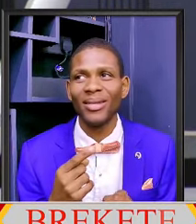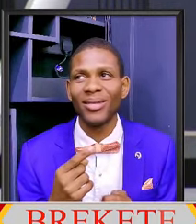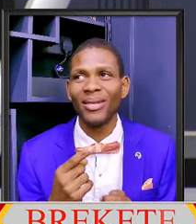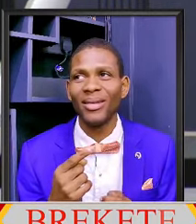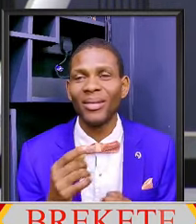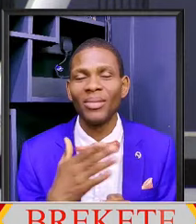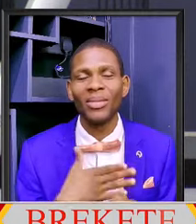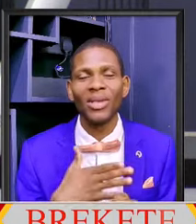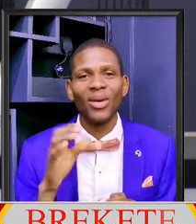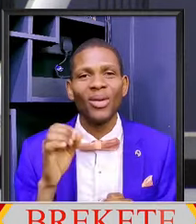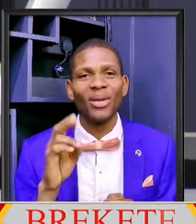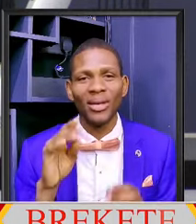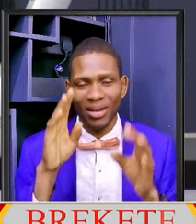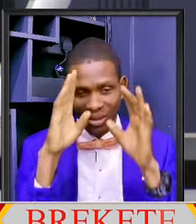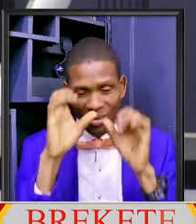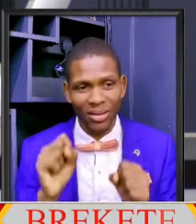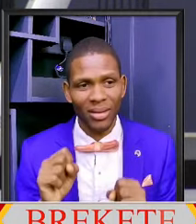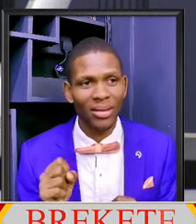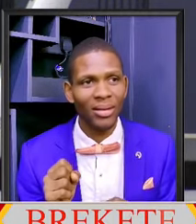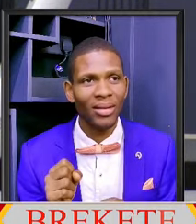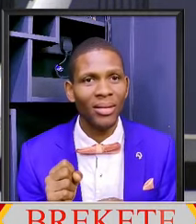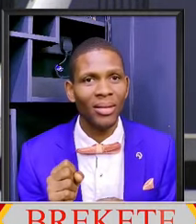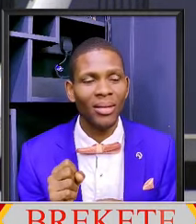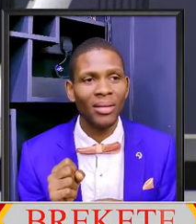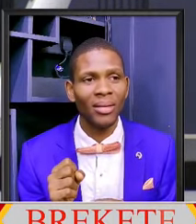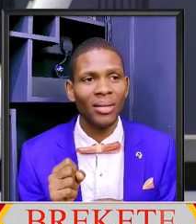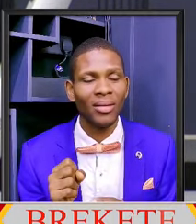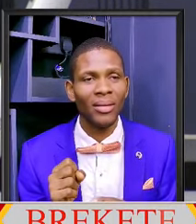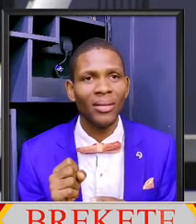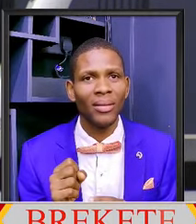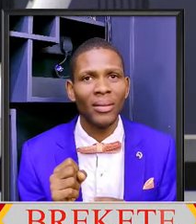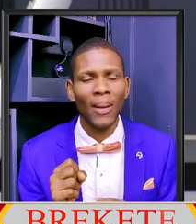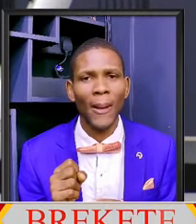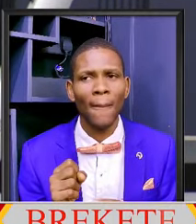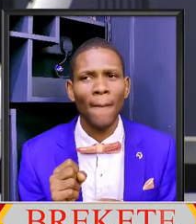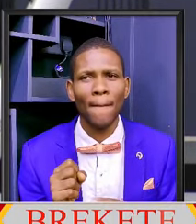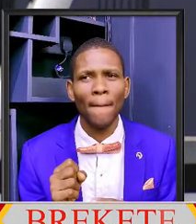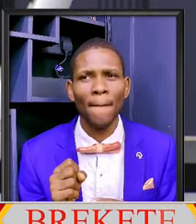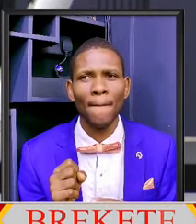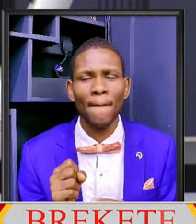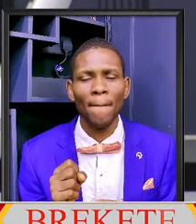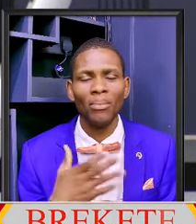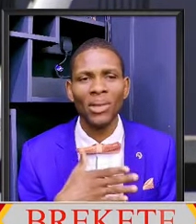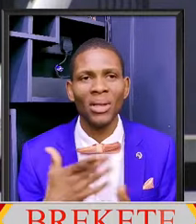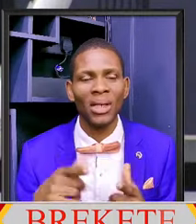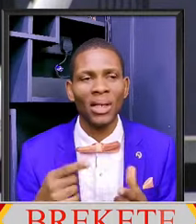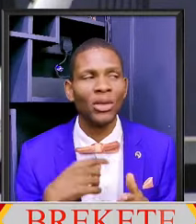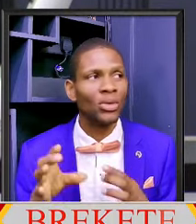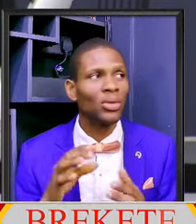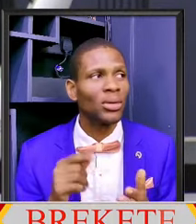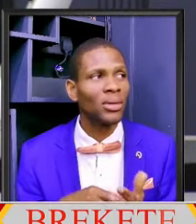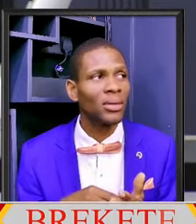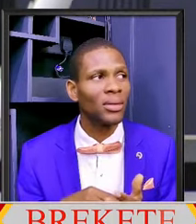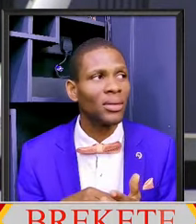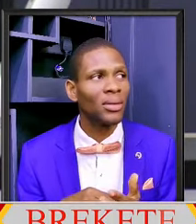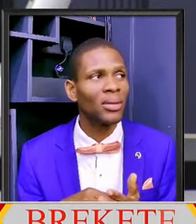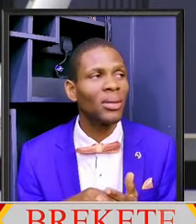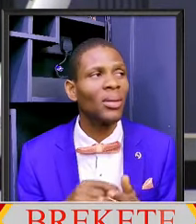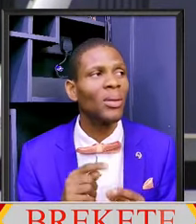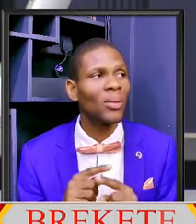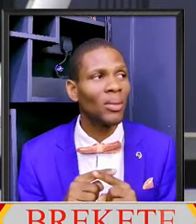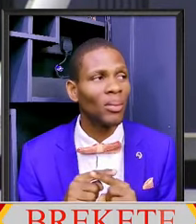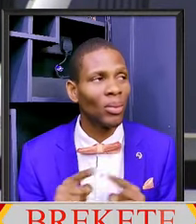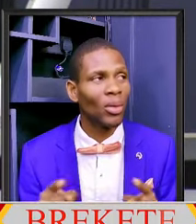please, ordinary. No. Allah, that trend you want to, so hold on, so do it the monthly. Let me do this one, please. Okay. Please. So, please.